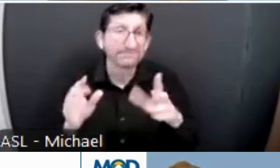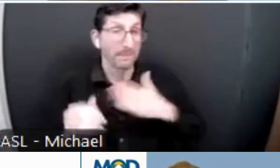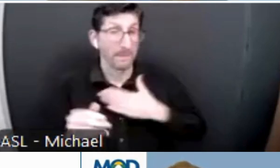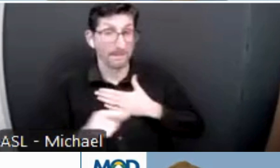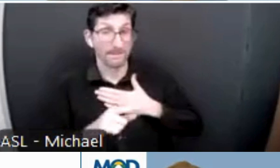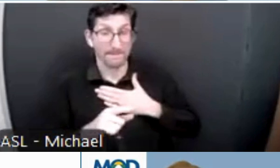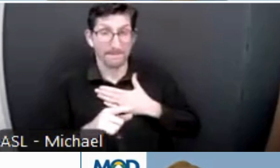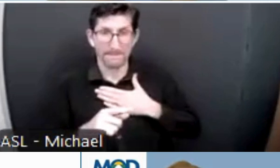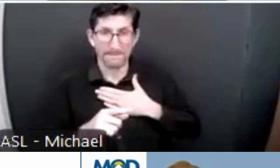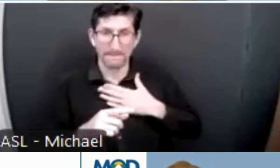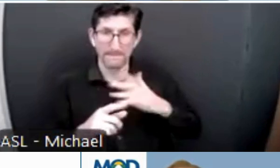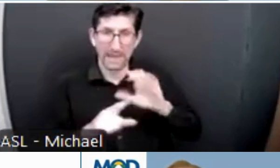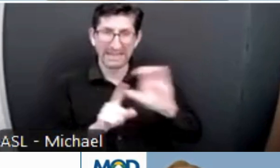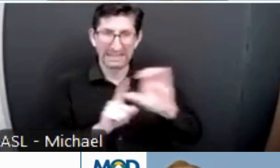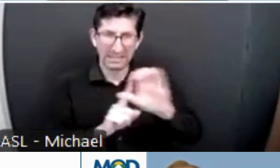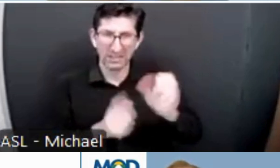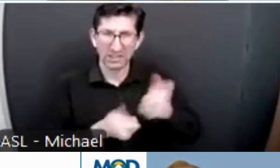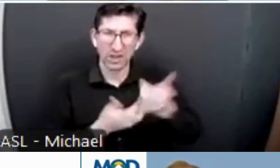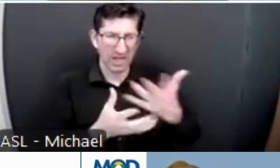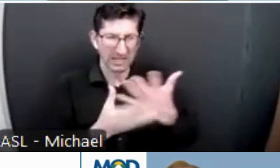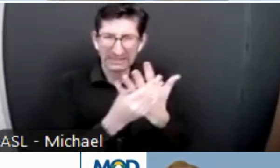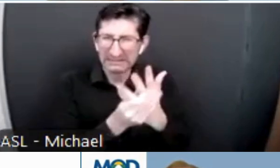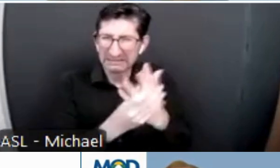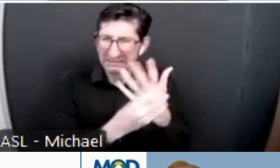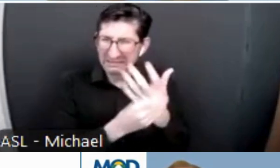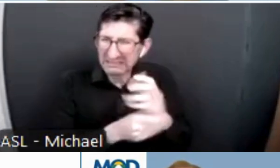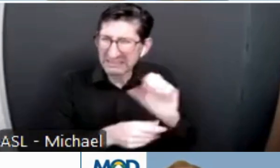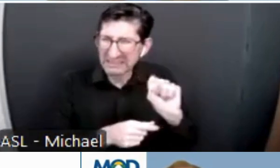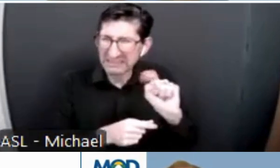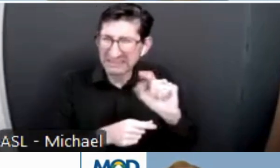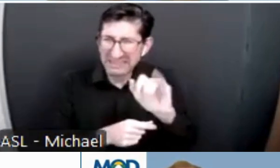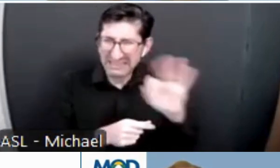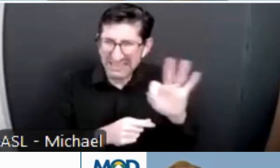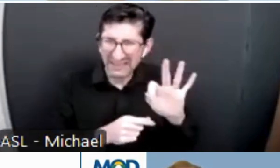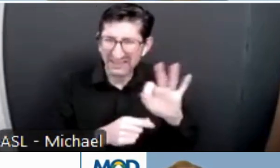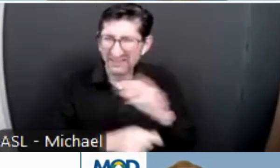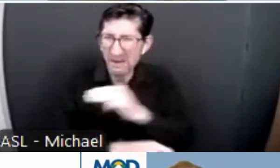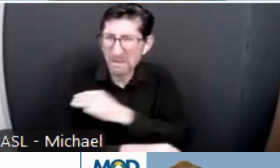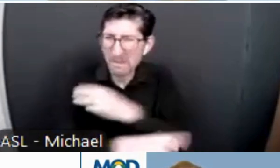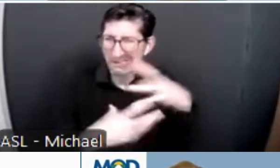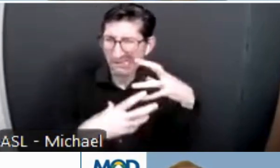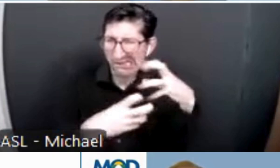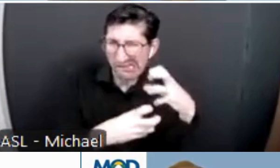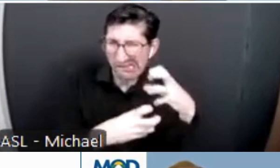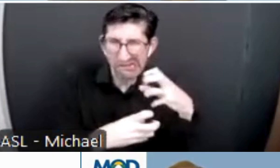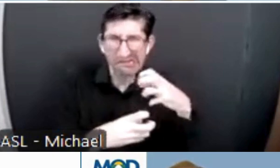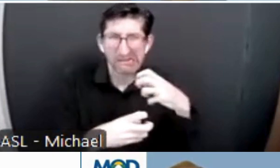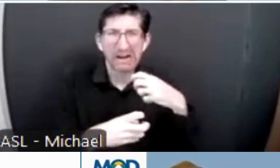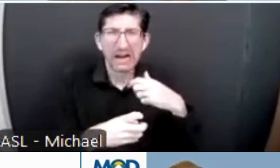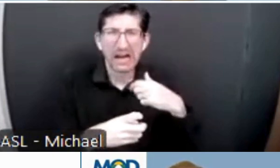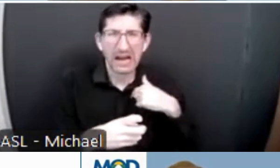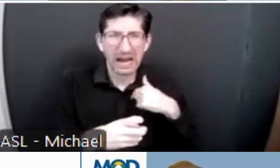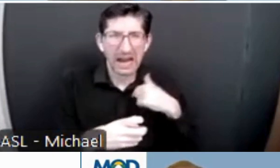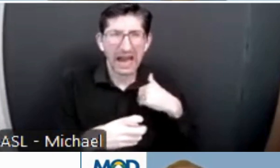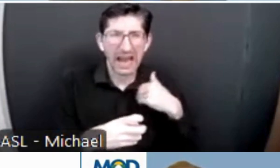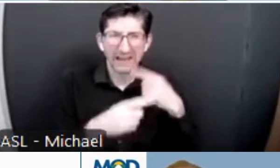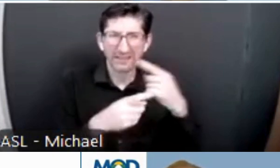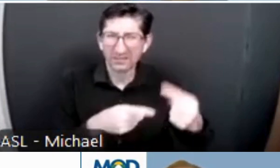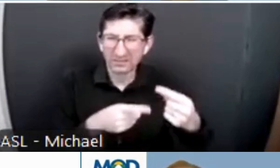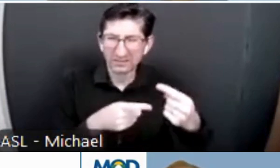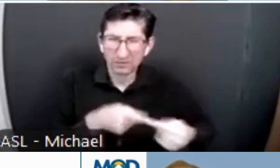causes stiffness in my hands, muscle spasms in my hands, I have trouble grasping, and I can't turn my wrist well, and that's a lot